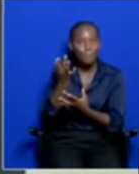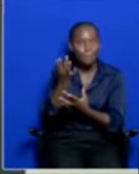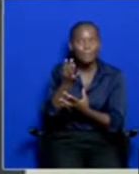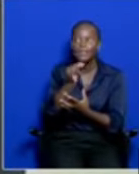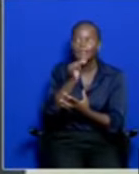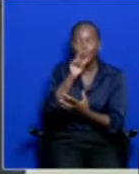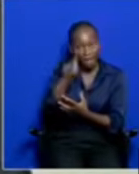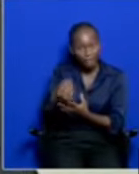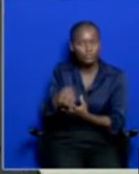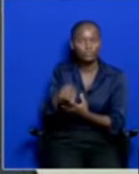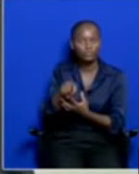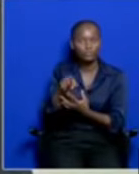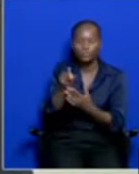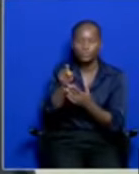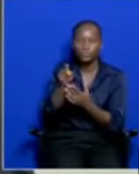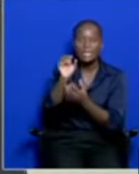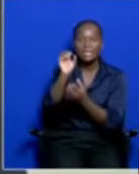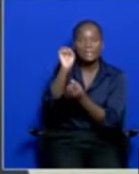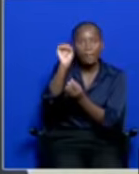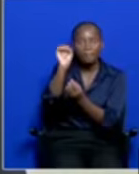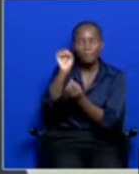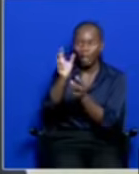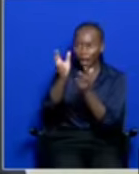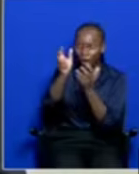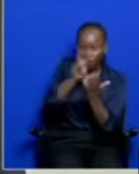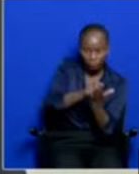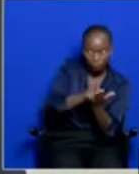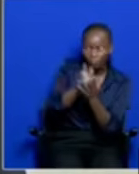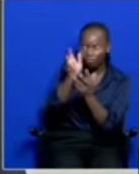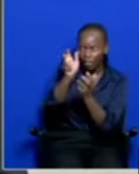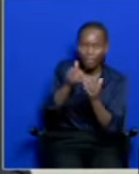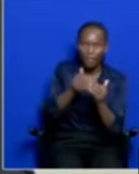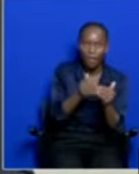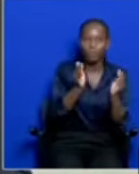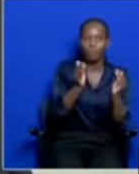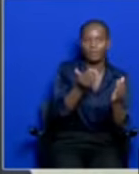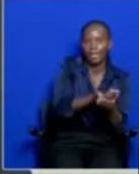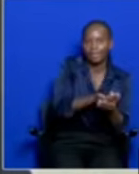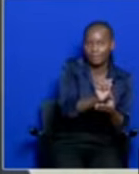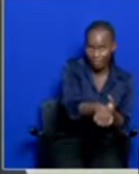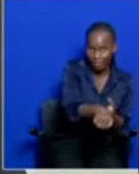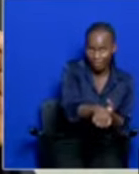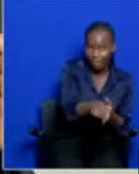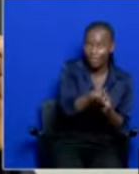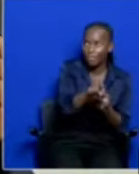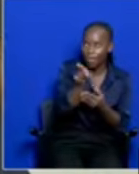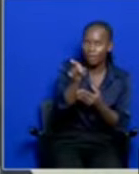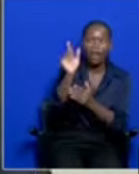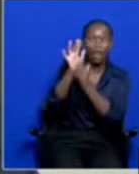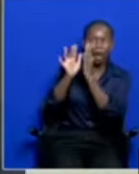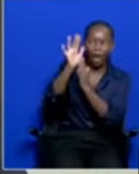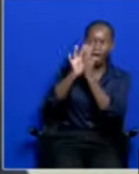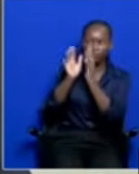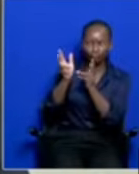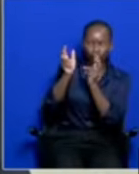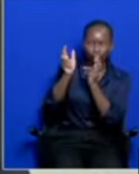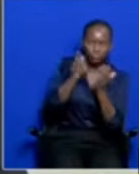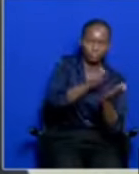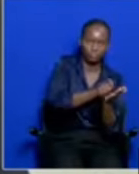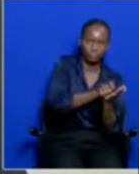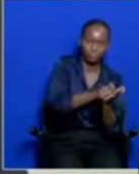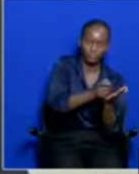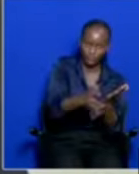case without a statement. And then they provided such statement, and then the complainant